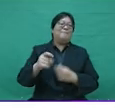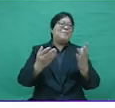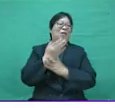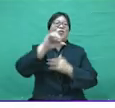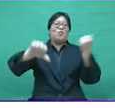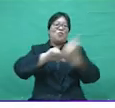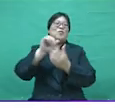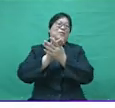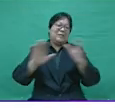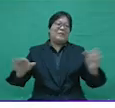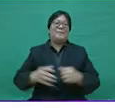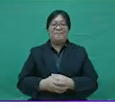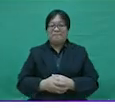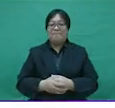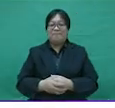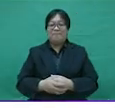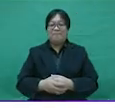do that via social security.